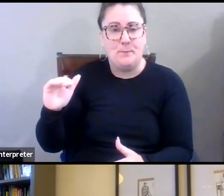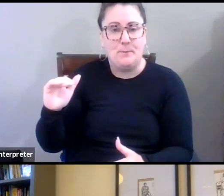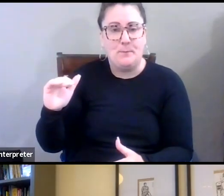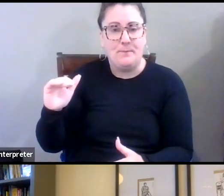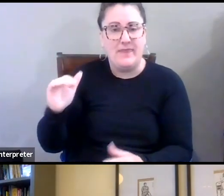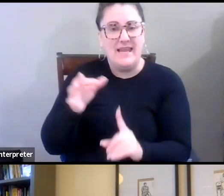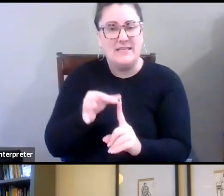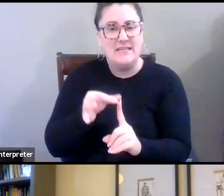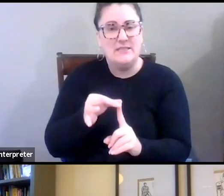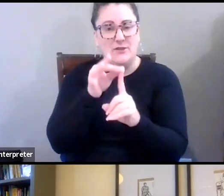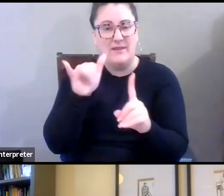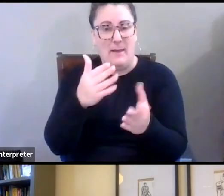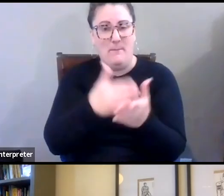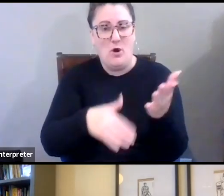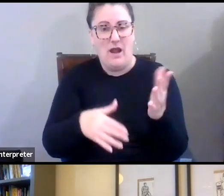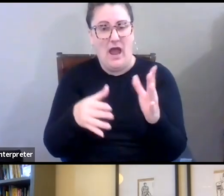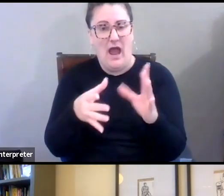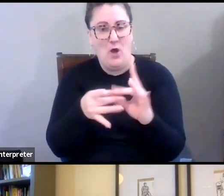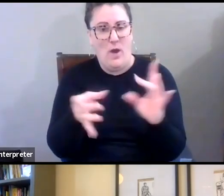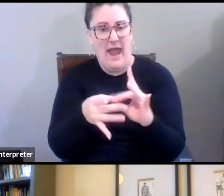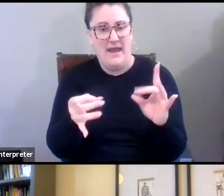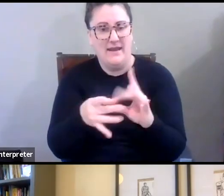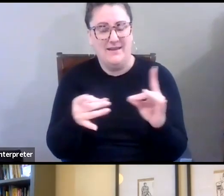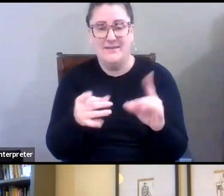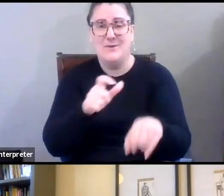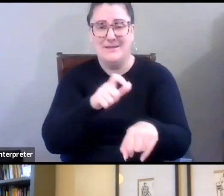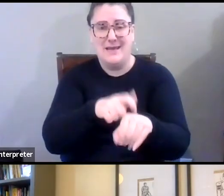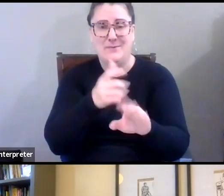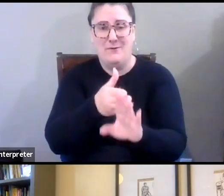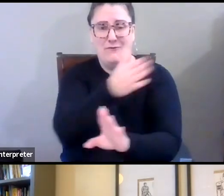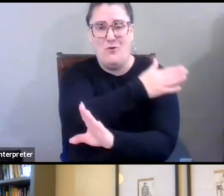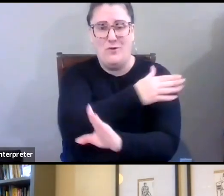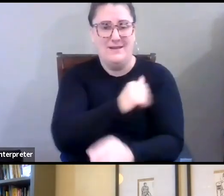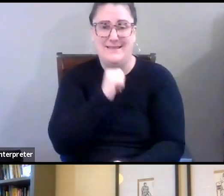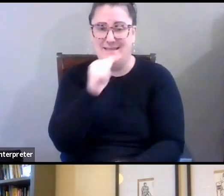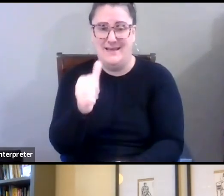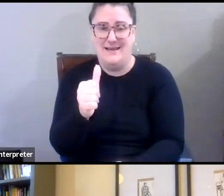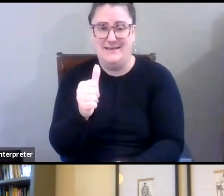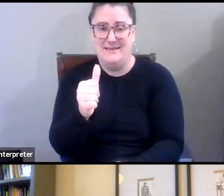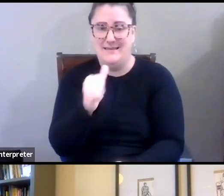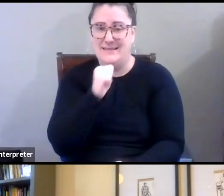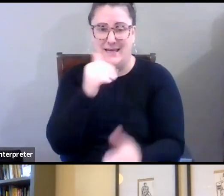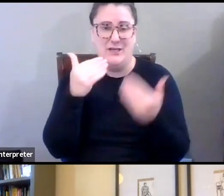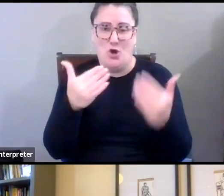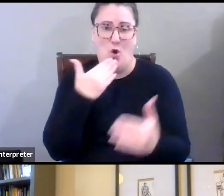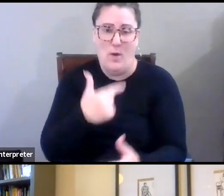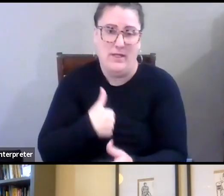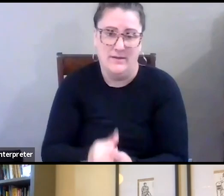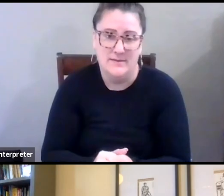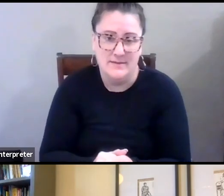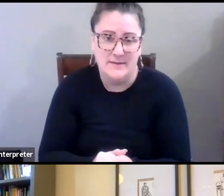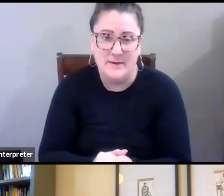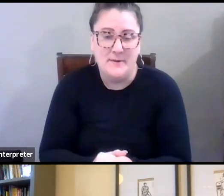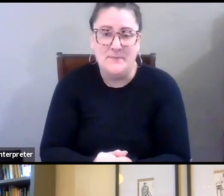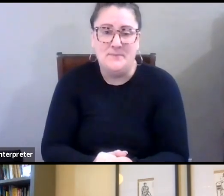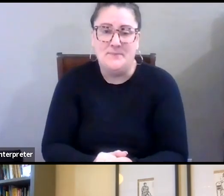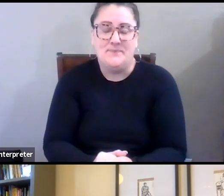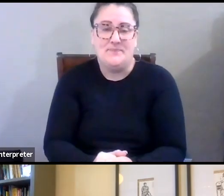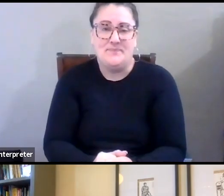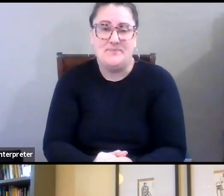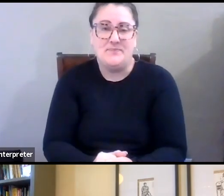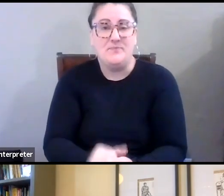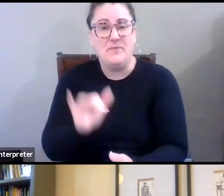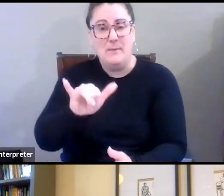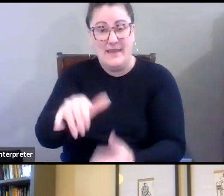especially in that section I read, I mean, there were definitely times before that where I was like, this isn't gonna go well. But that